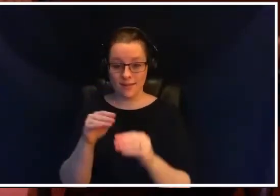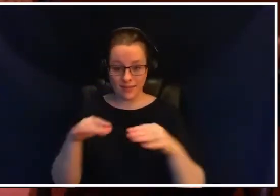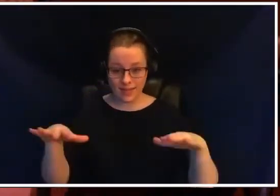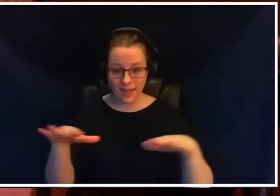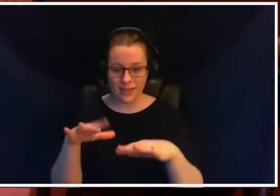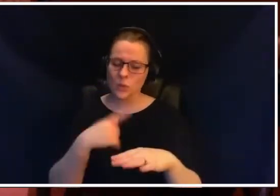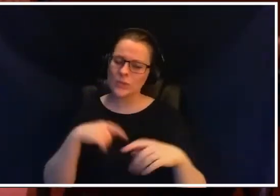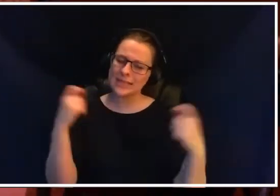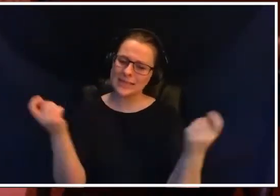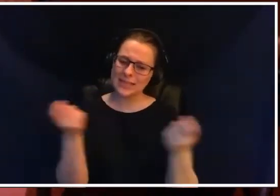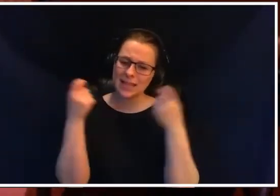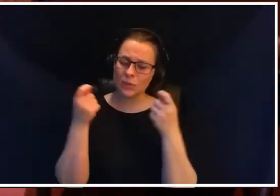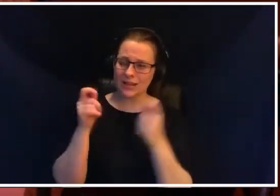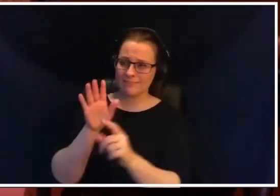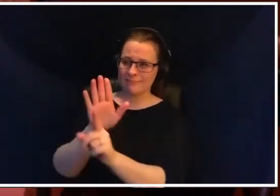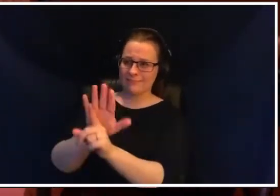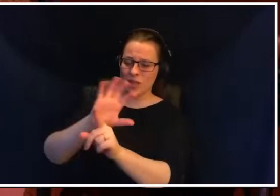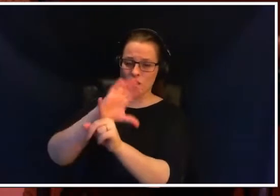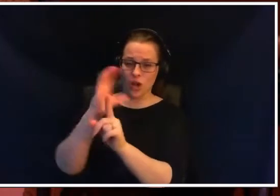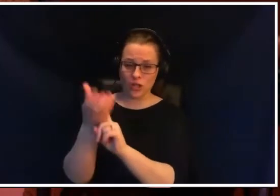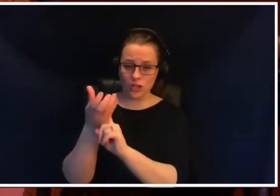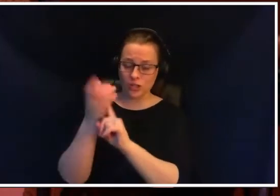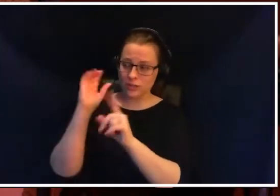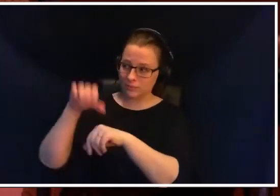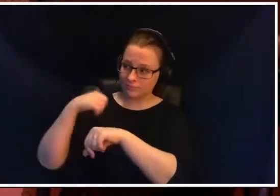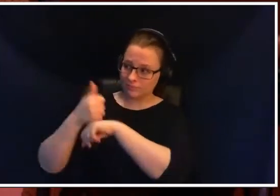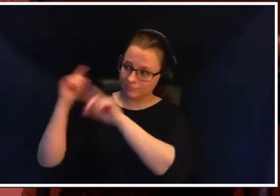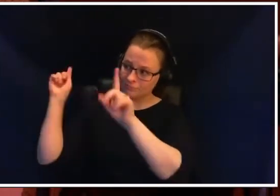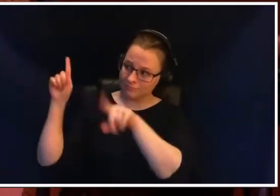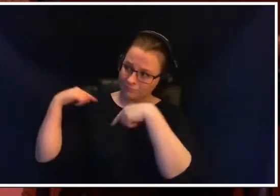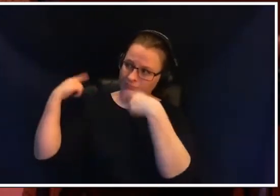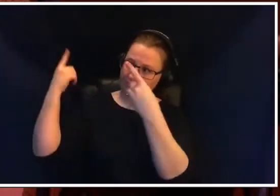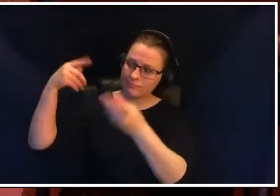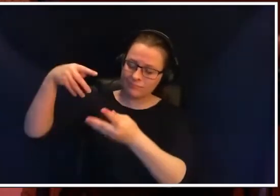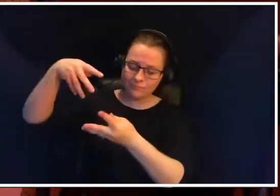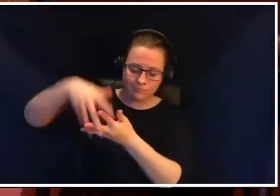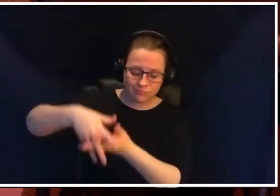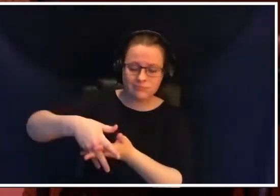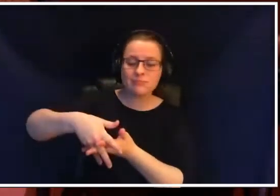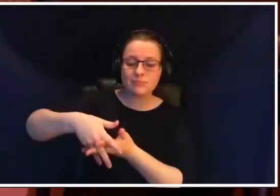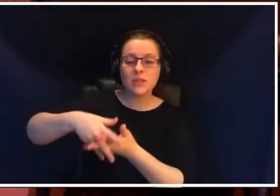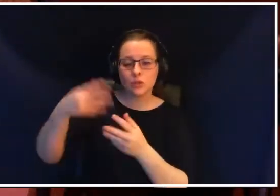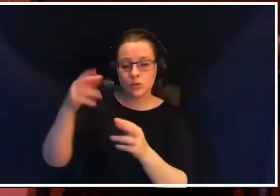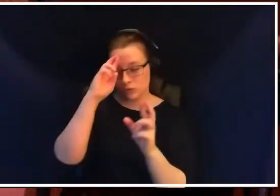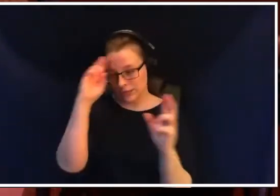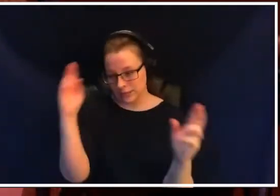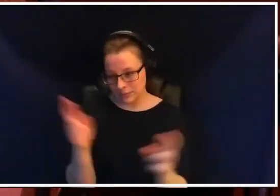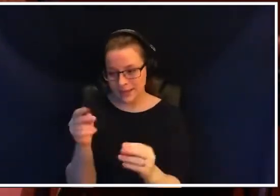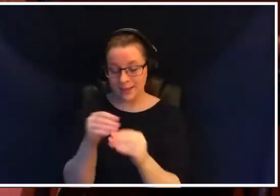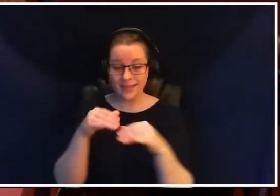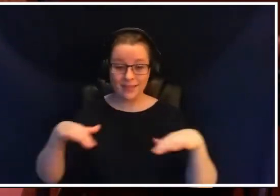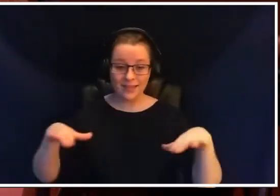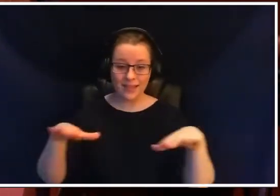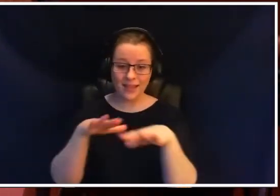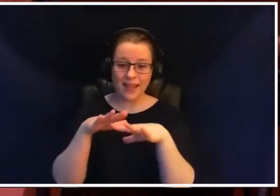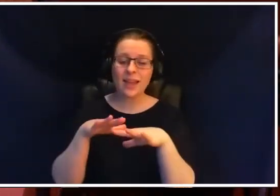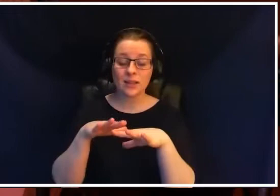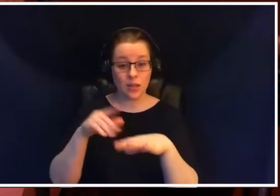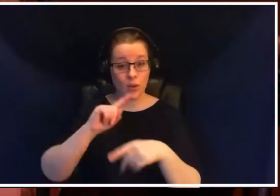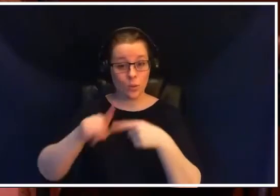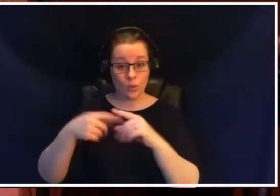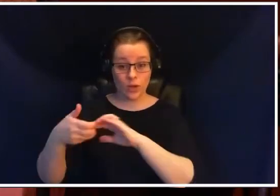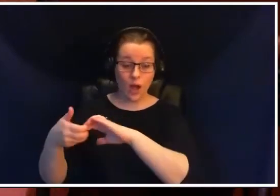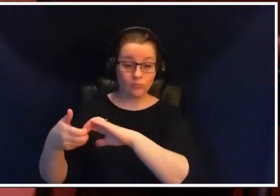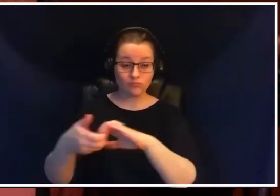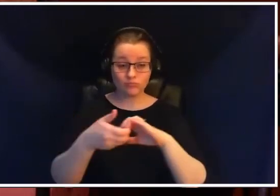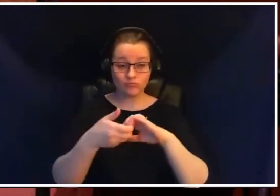thrived long before our arrival. Overture respectfully recognizes this Ho-Chunk land and affirms that we are better when we stand together. Now,